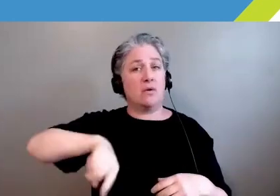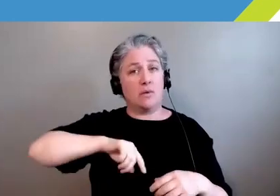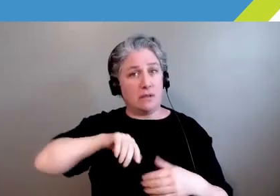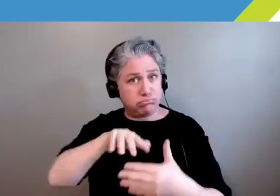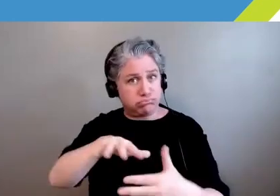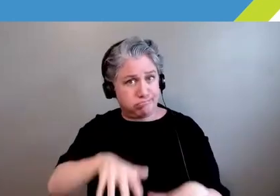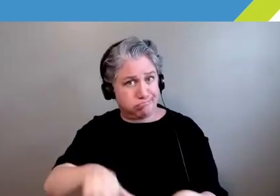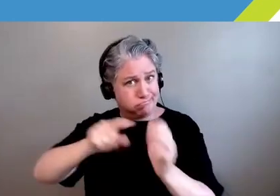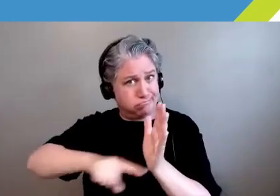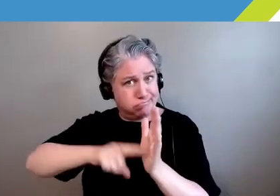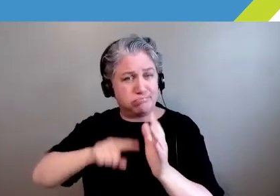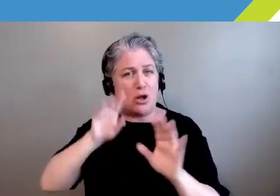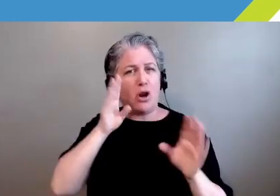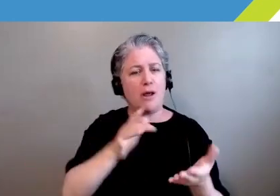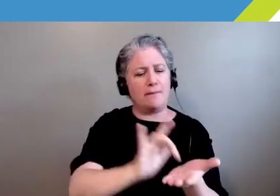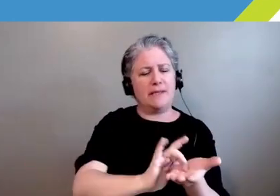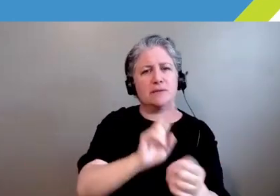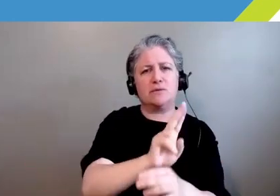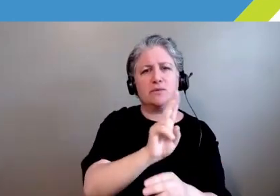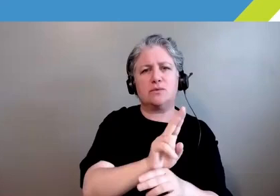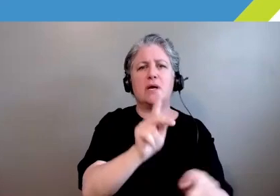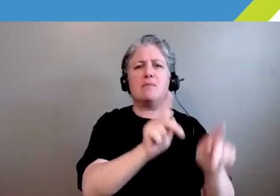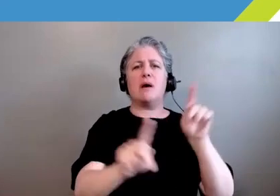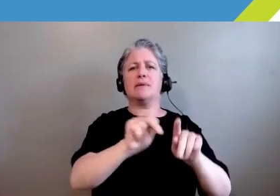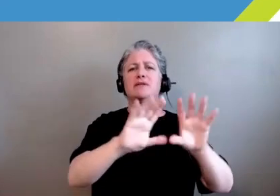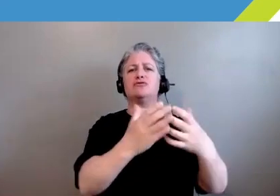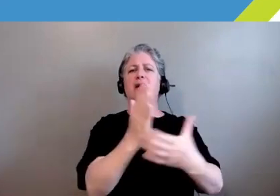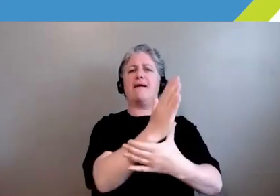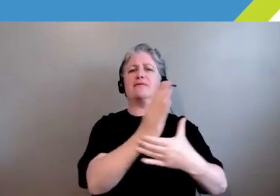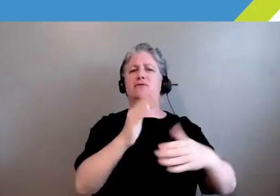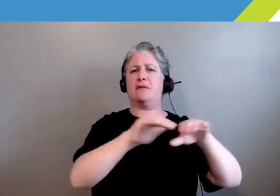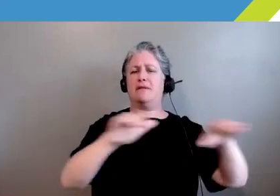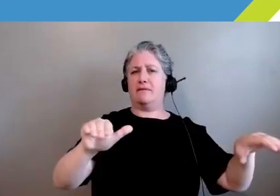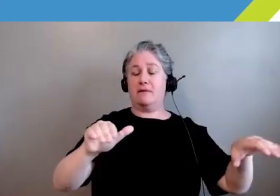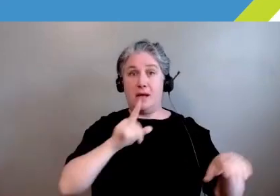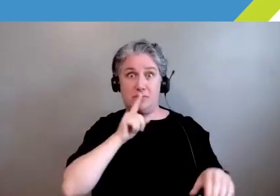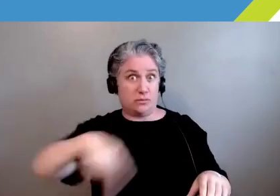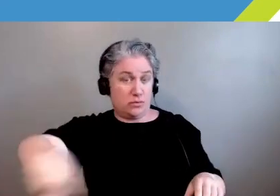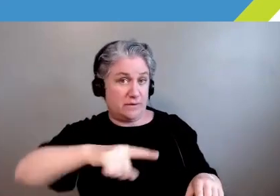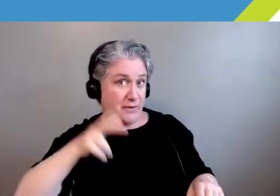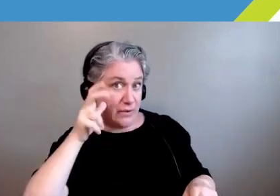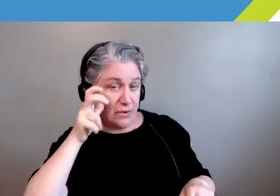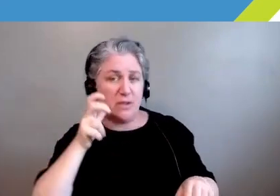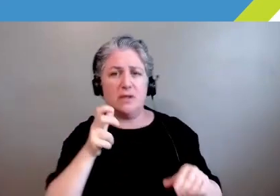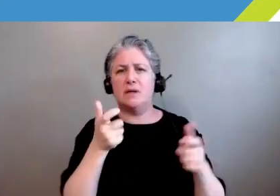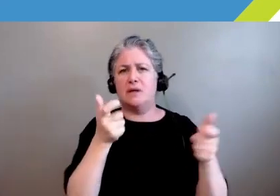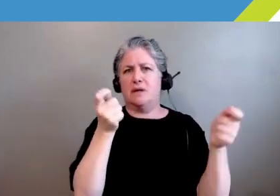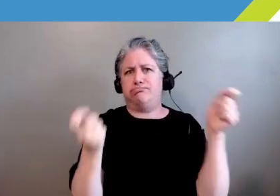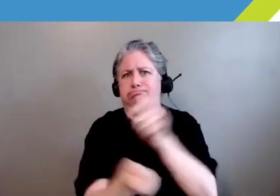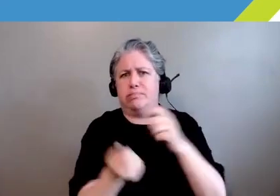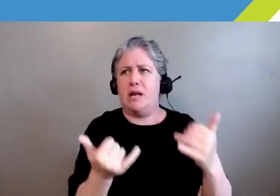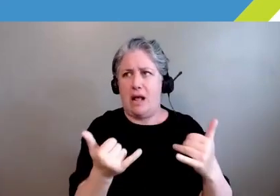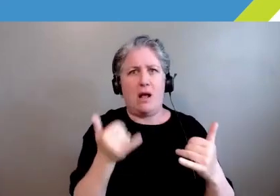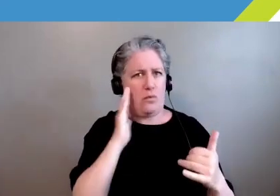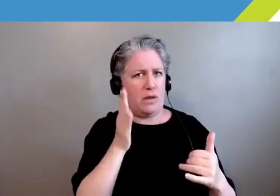perform these studies, we're looking at medication use at a population average level. But as I'm sure you've heard about, there's a big shift underway right